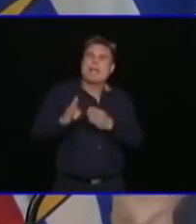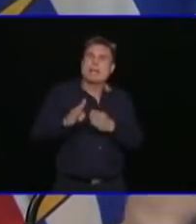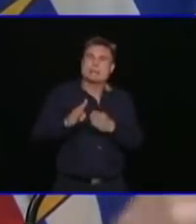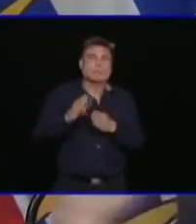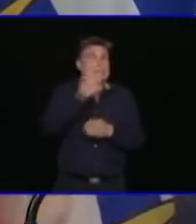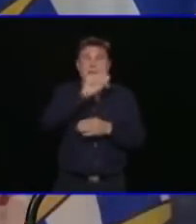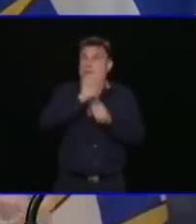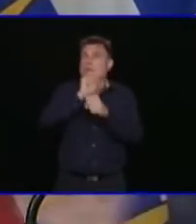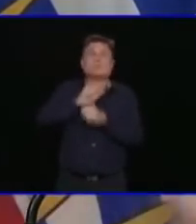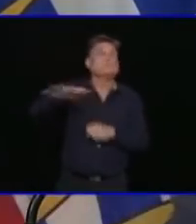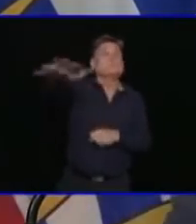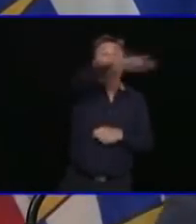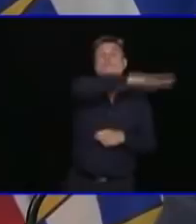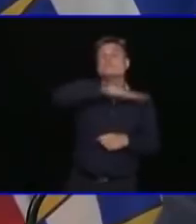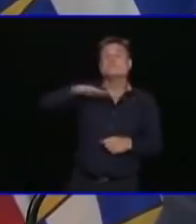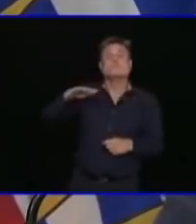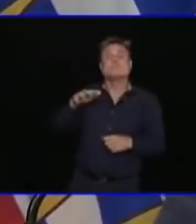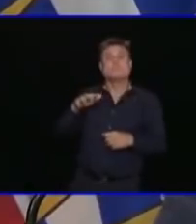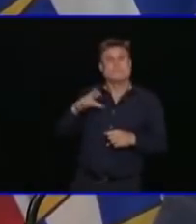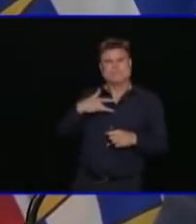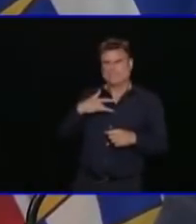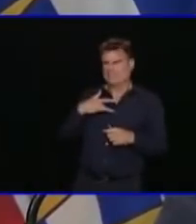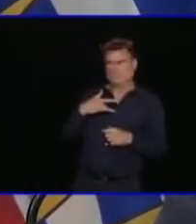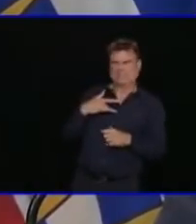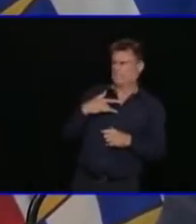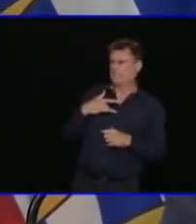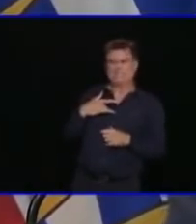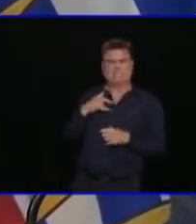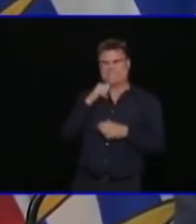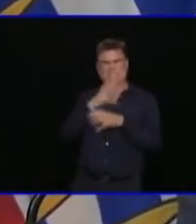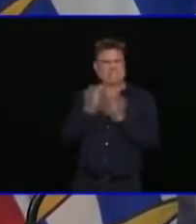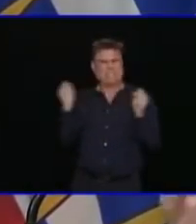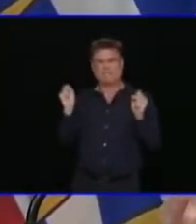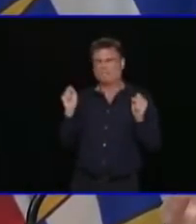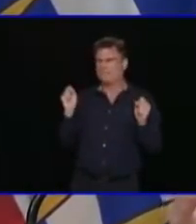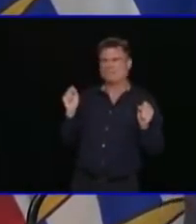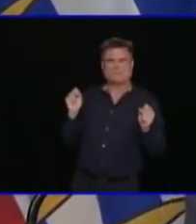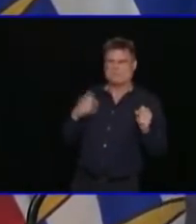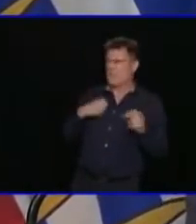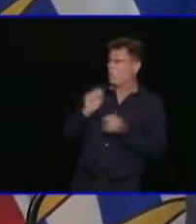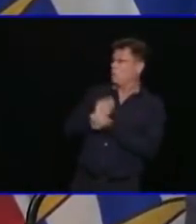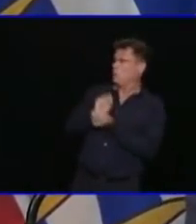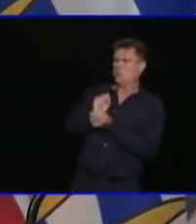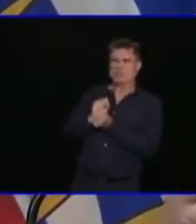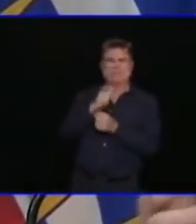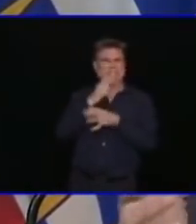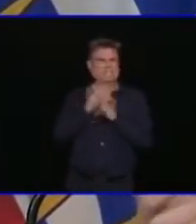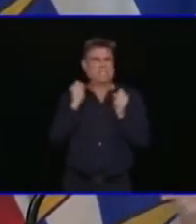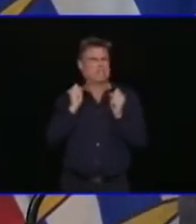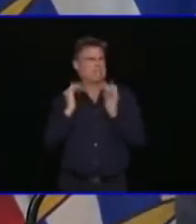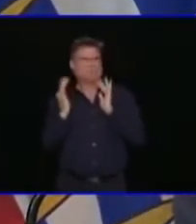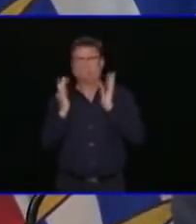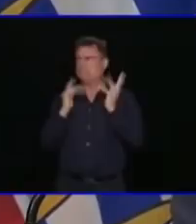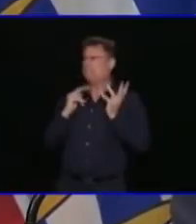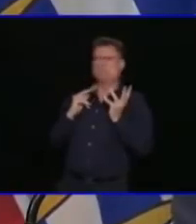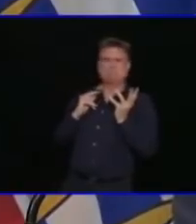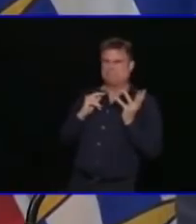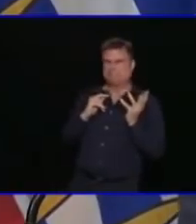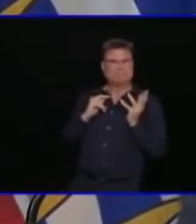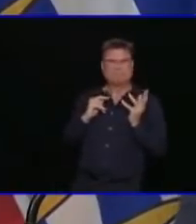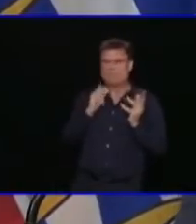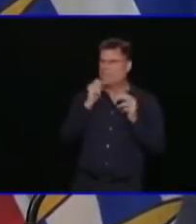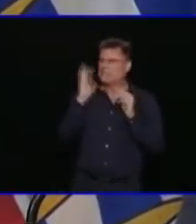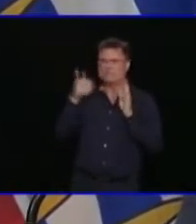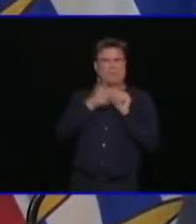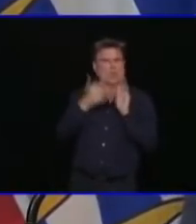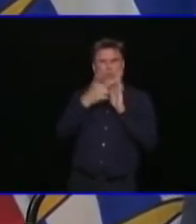to go online to look at the plans of the places that they're going, whether it's a grocery store, a hardware store, a